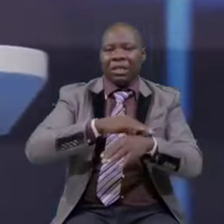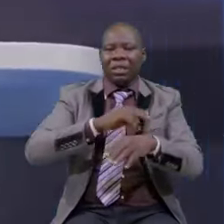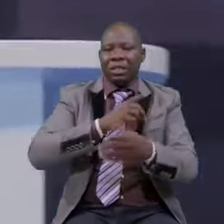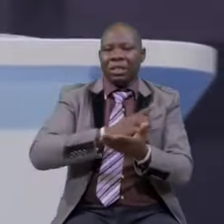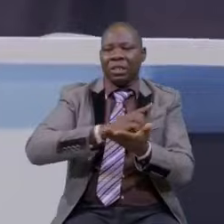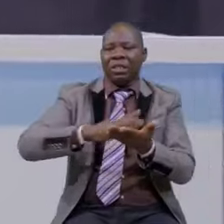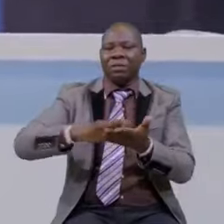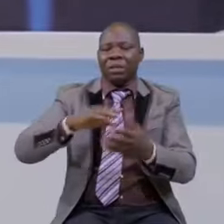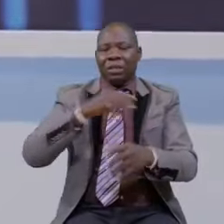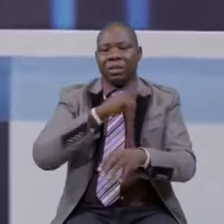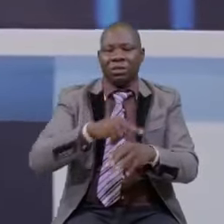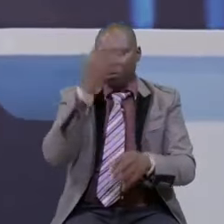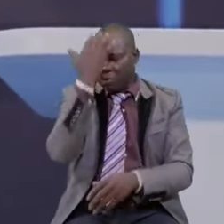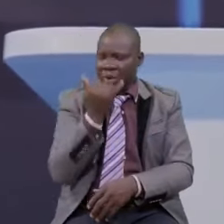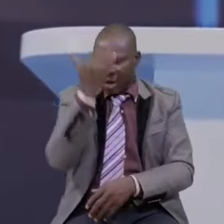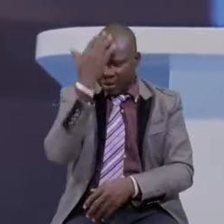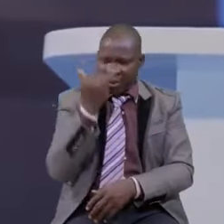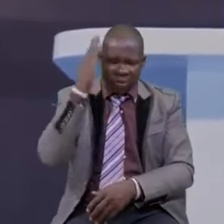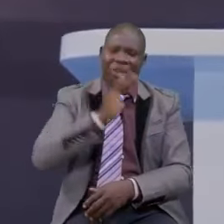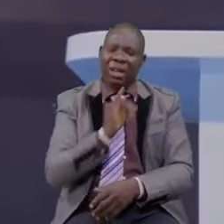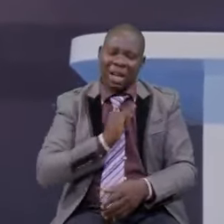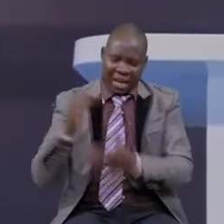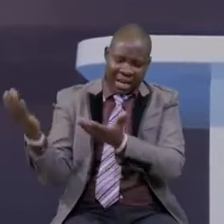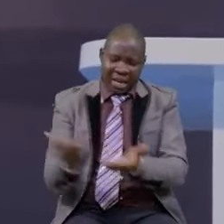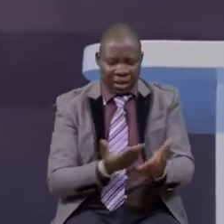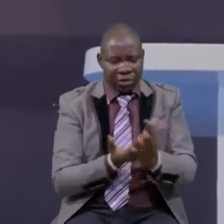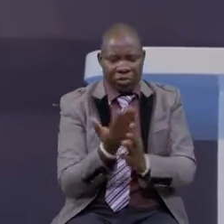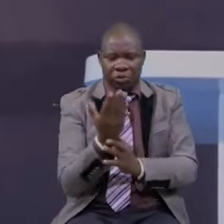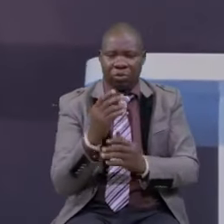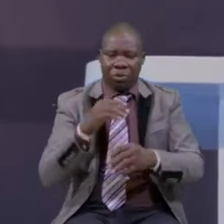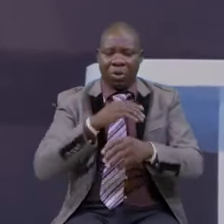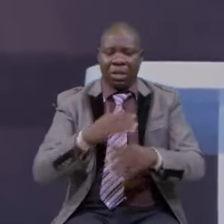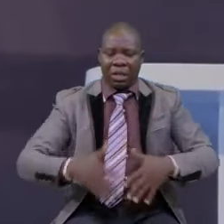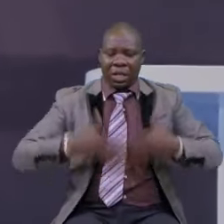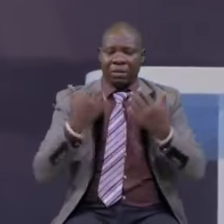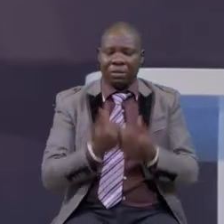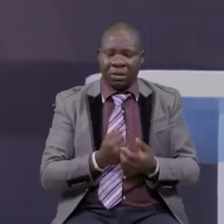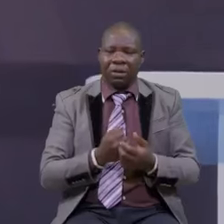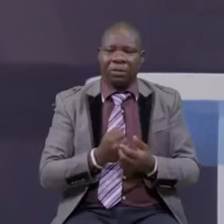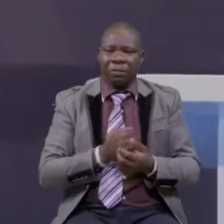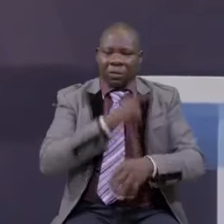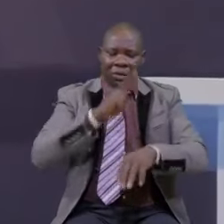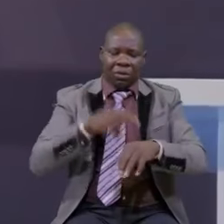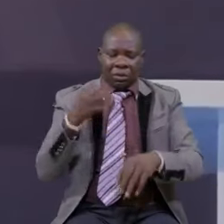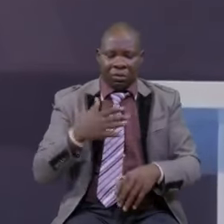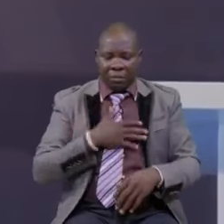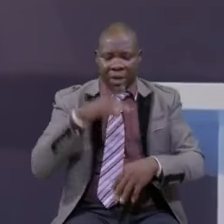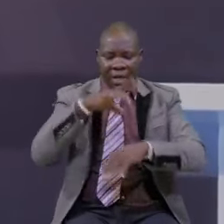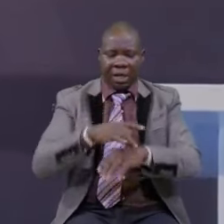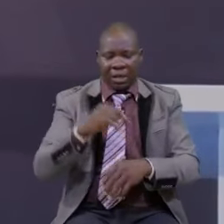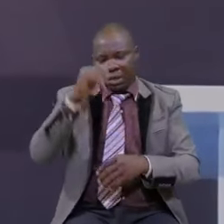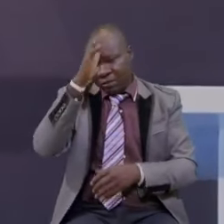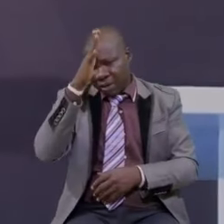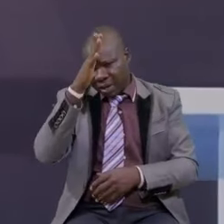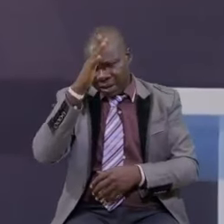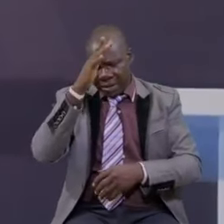through life the nature of my earthly father? Militant man. But he could be angry. And when